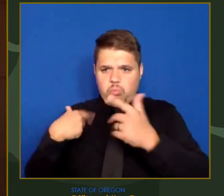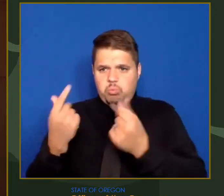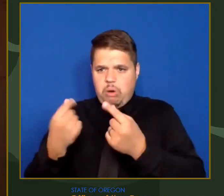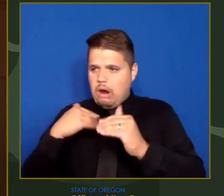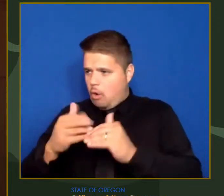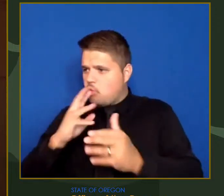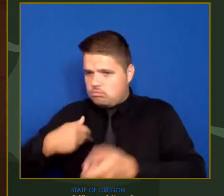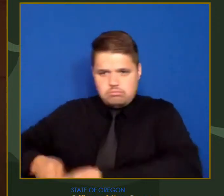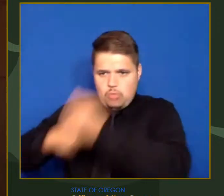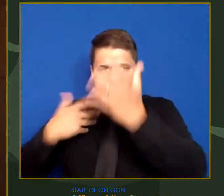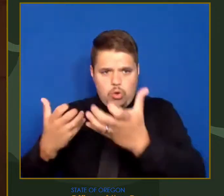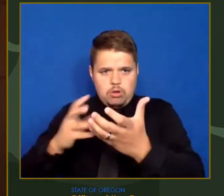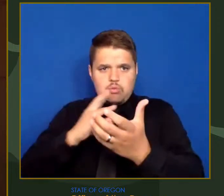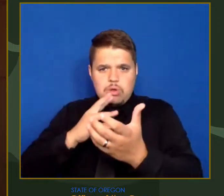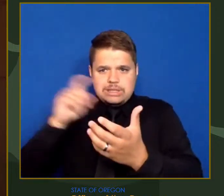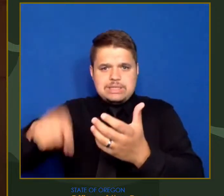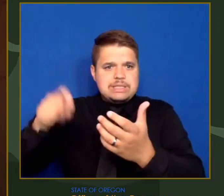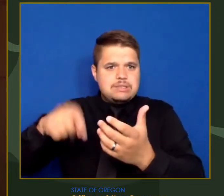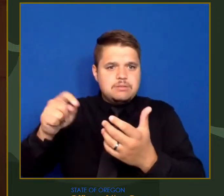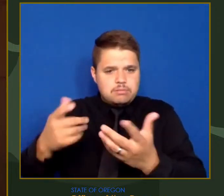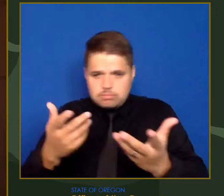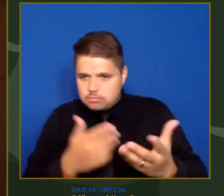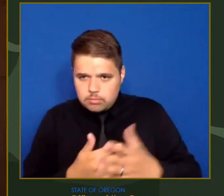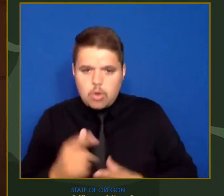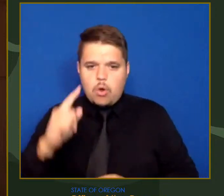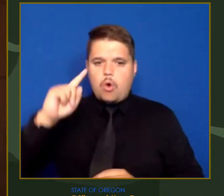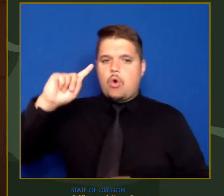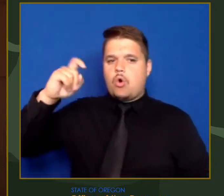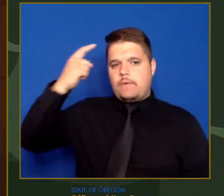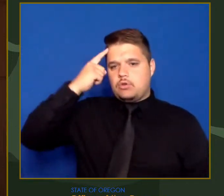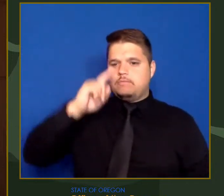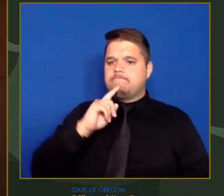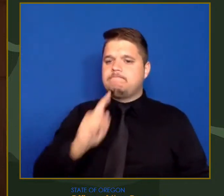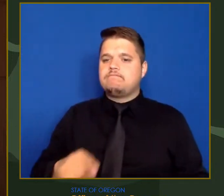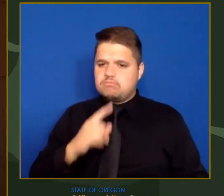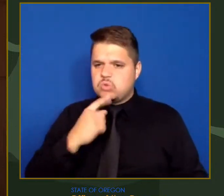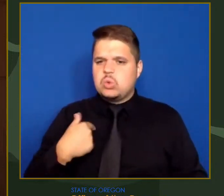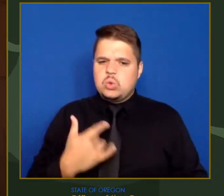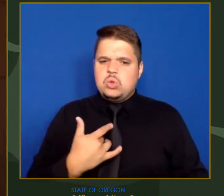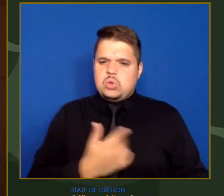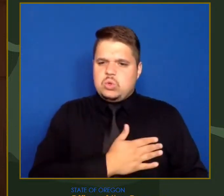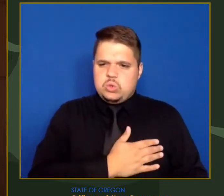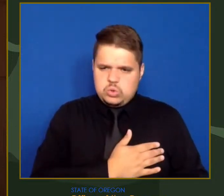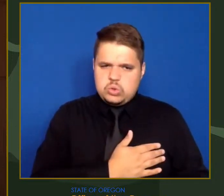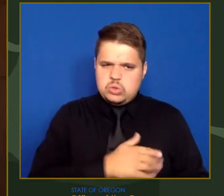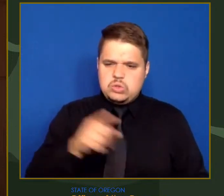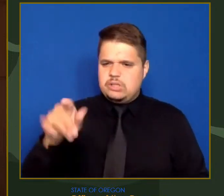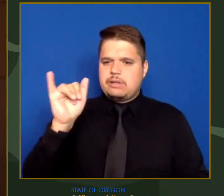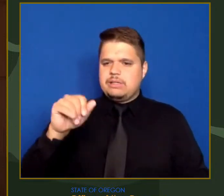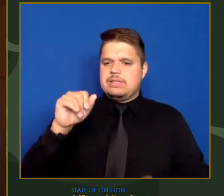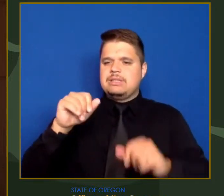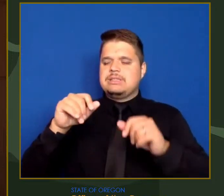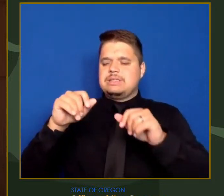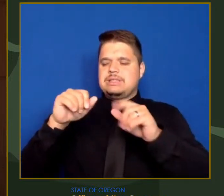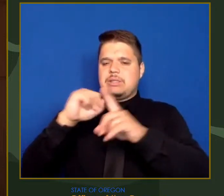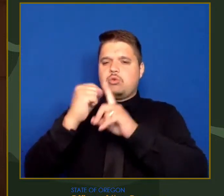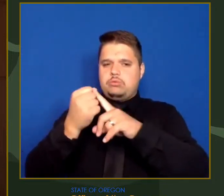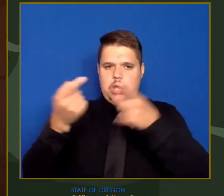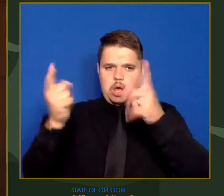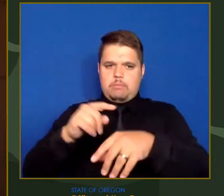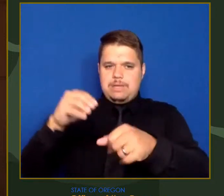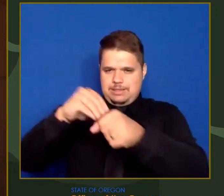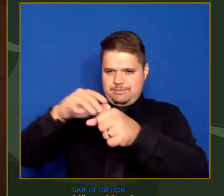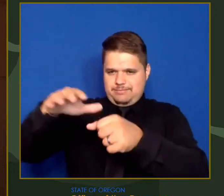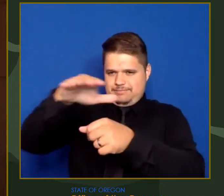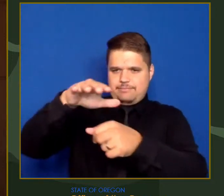my heart goes out to the people of the Klamath Basin. The region is suffering from a tremendous drought this